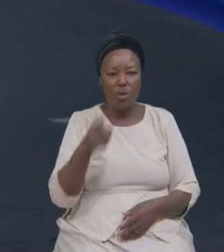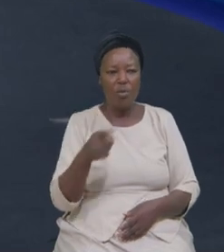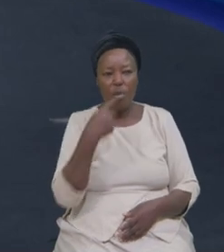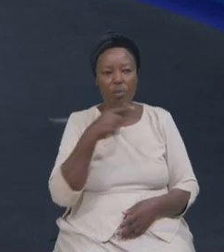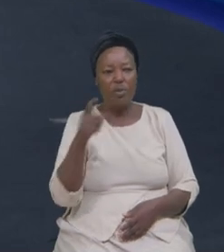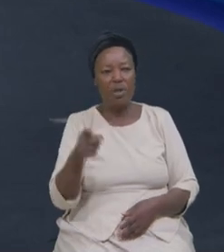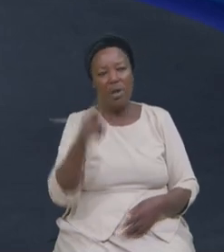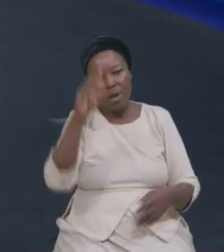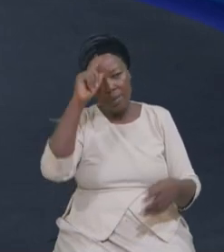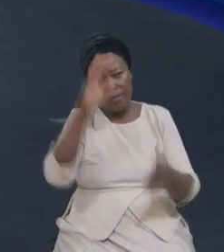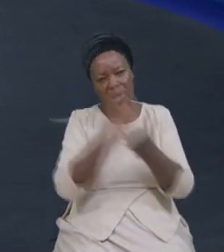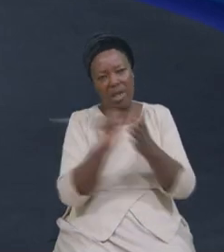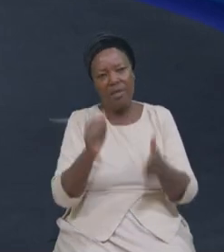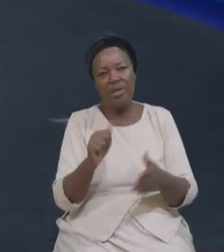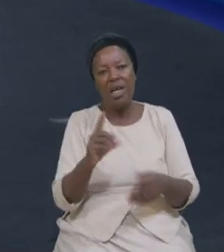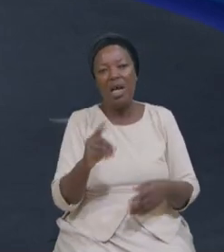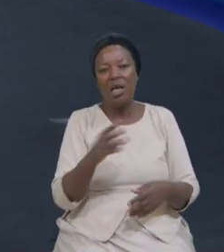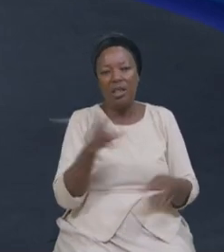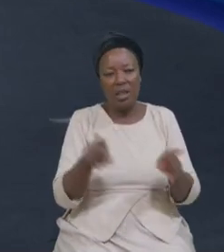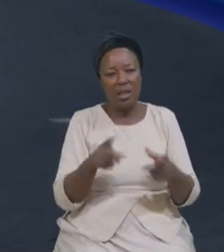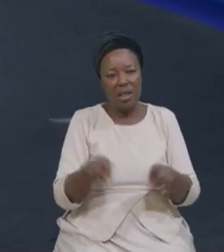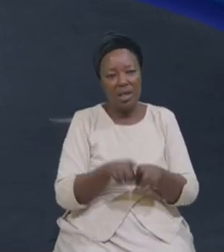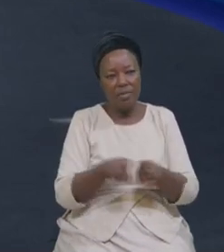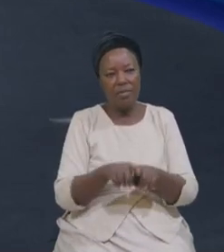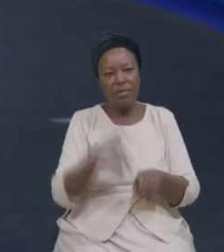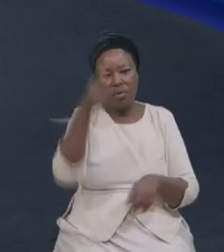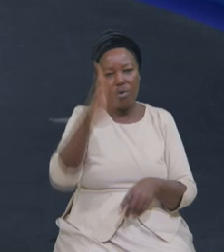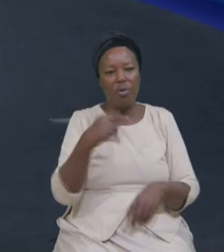believed. Then it said, even God who